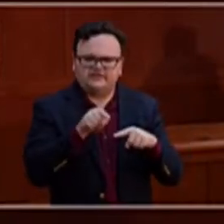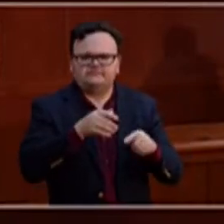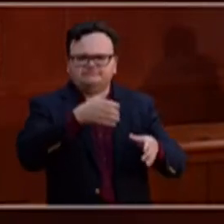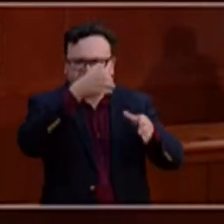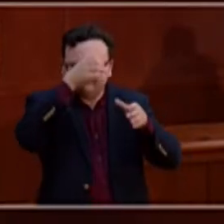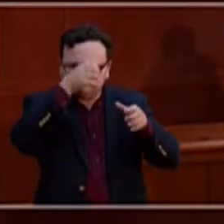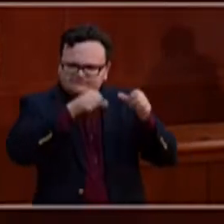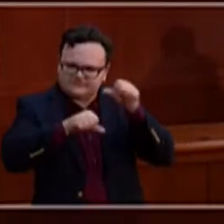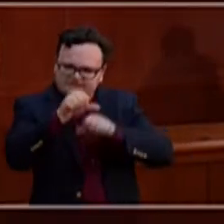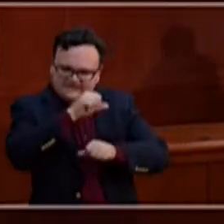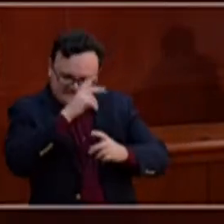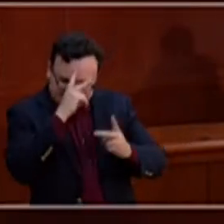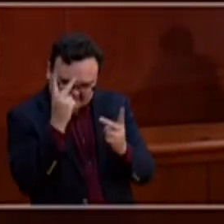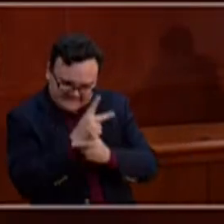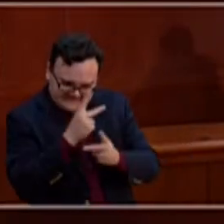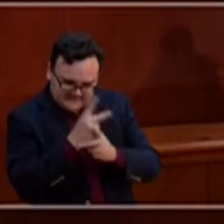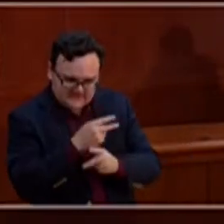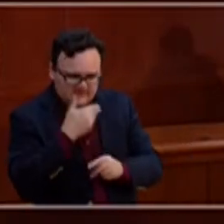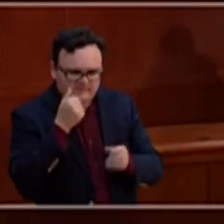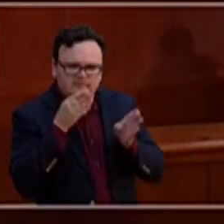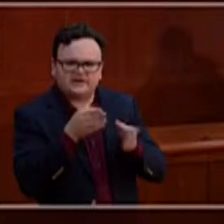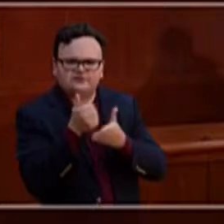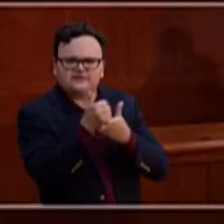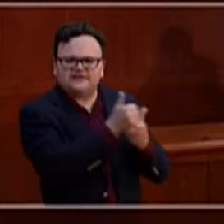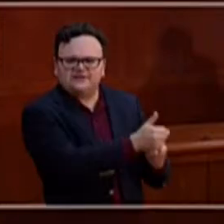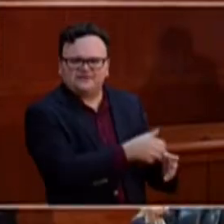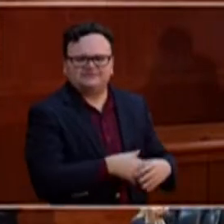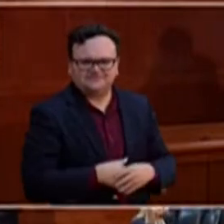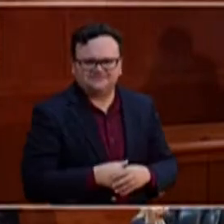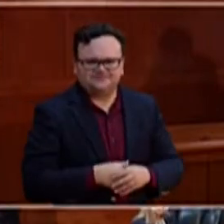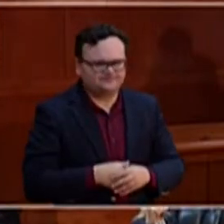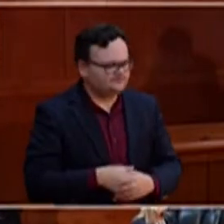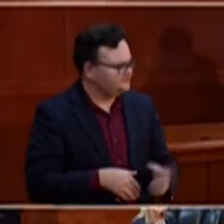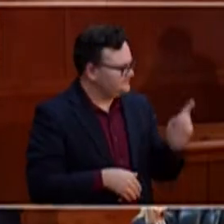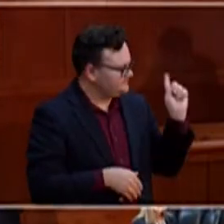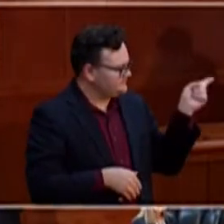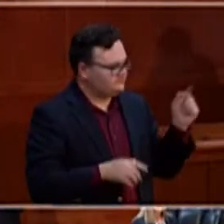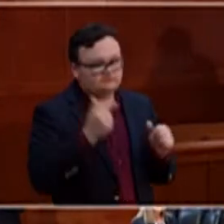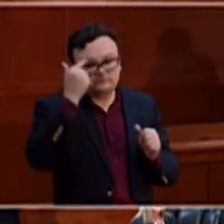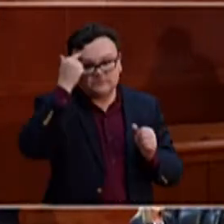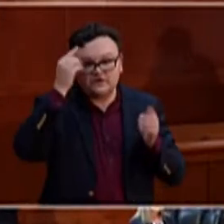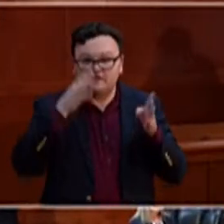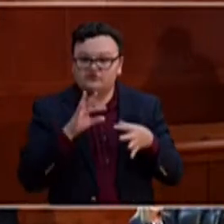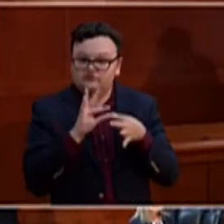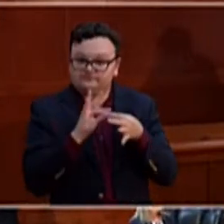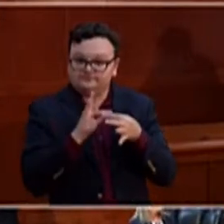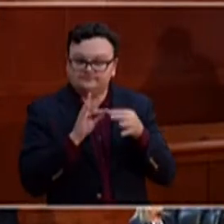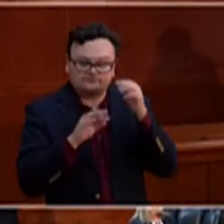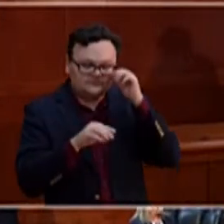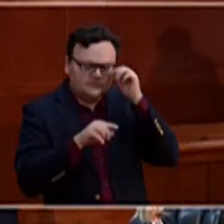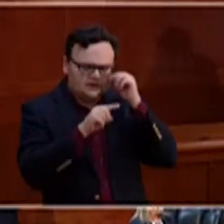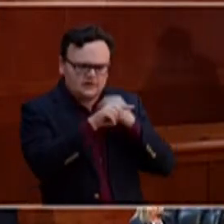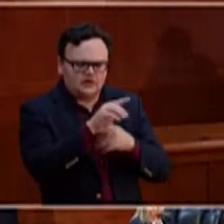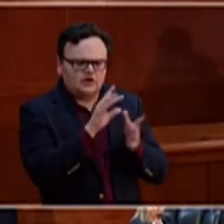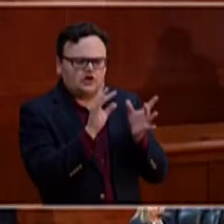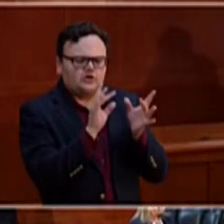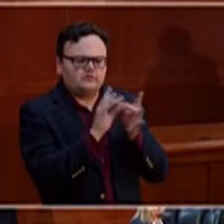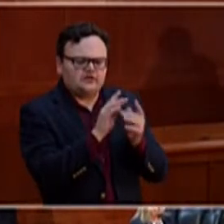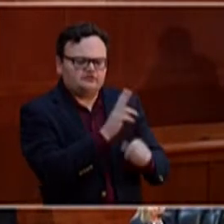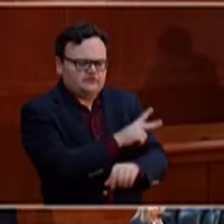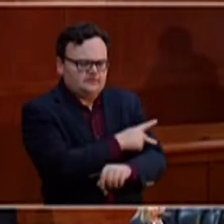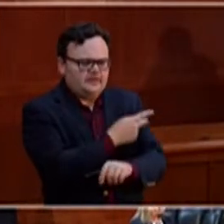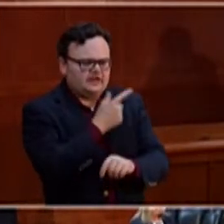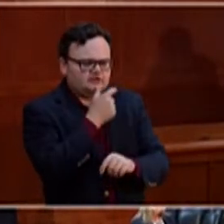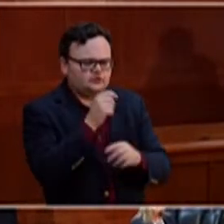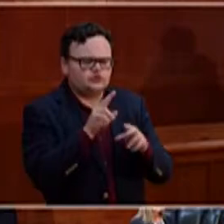today than we did back in March. You had mentioned before we came out about the patients on mechanical ventilation, what